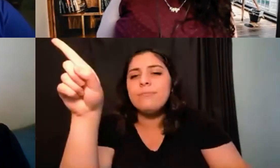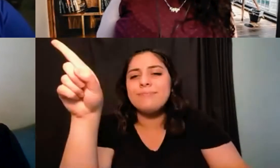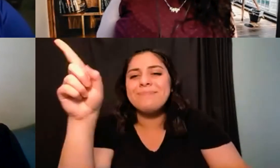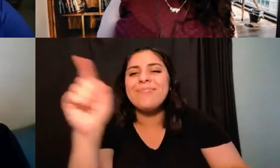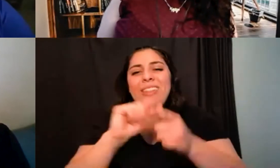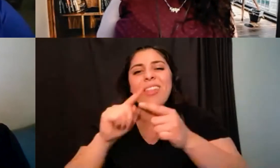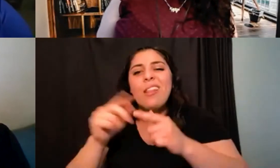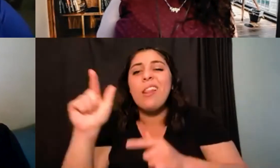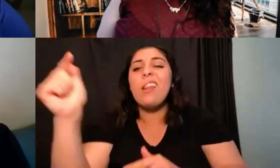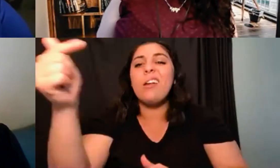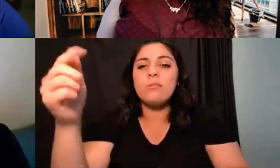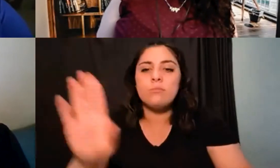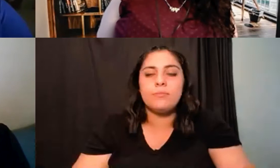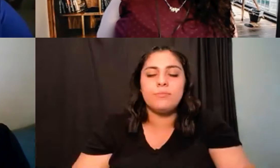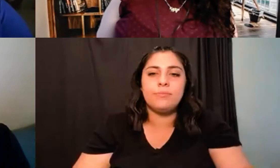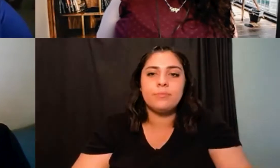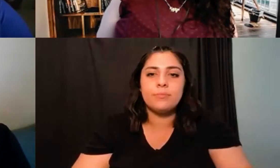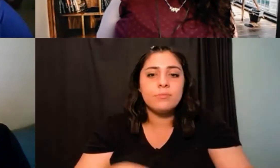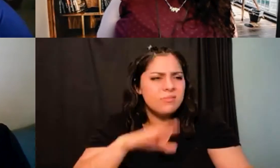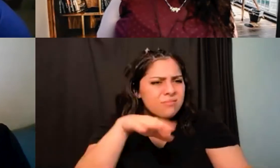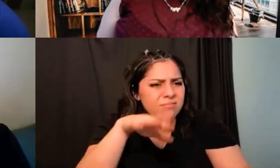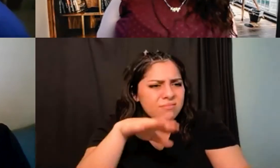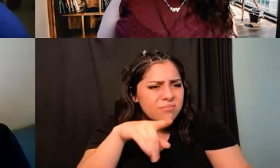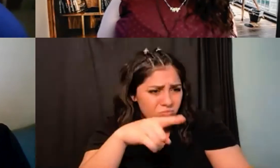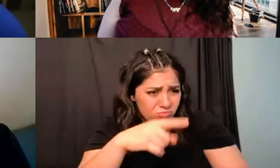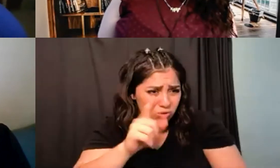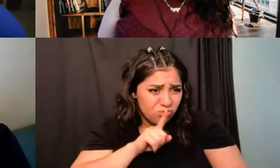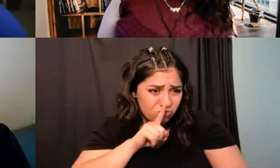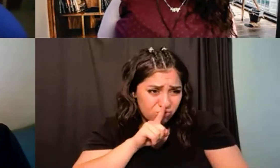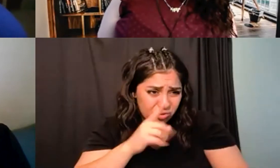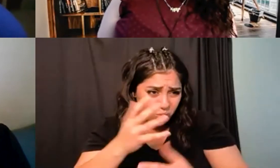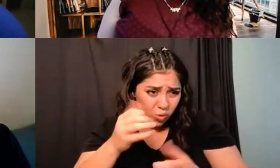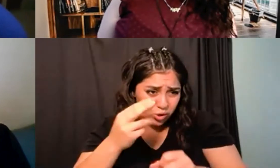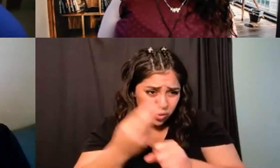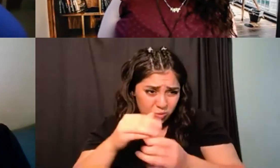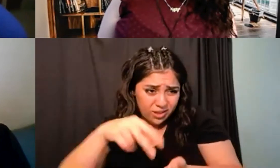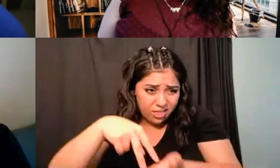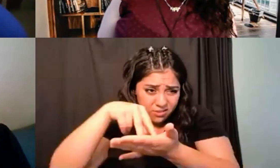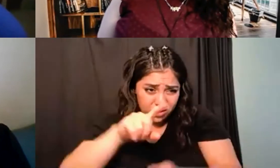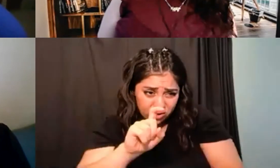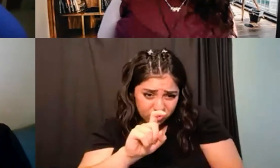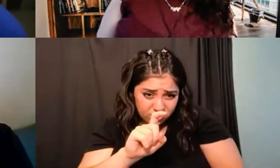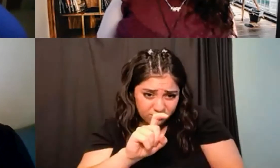left. Ma'am, are you sure you want to use that elevator?